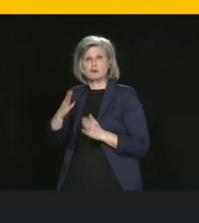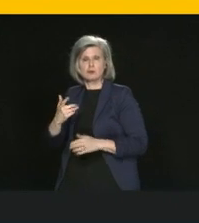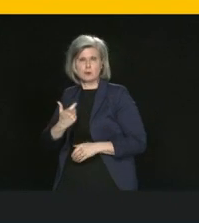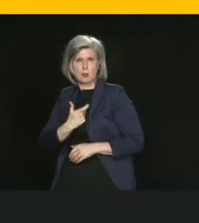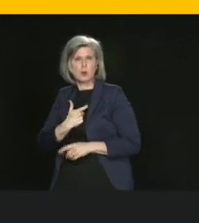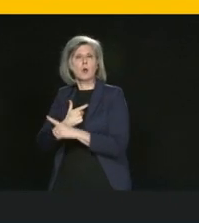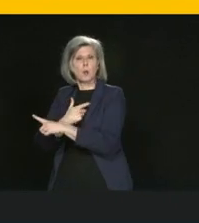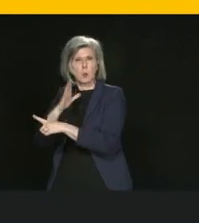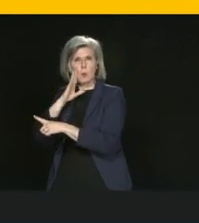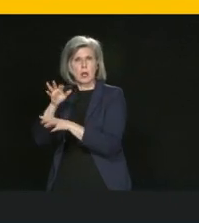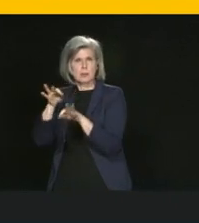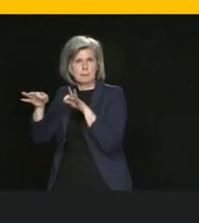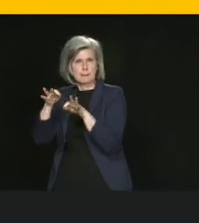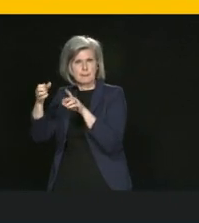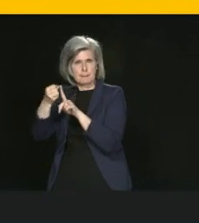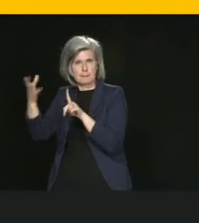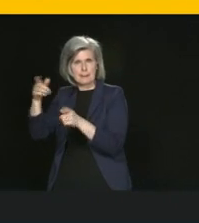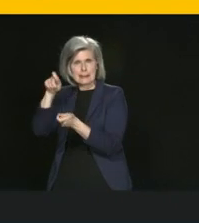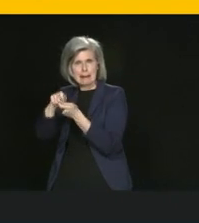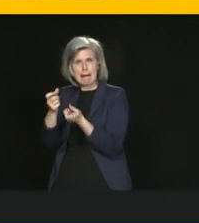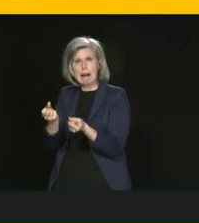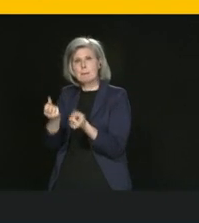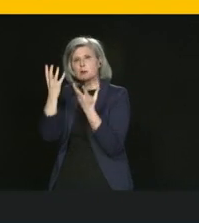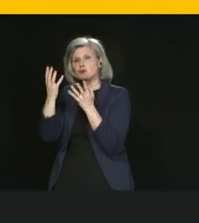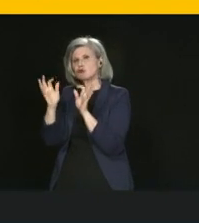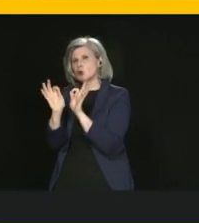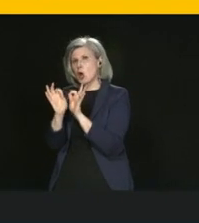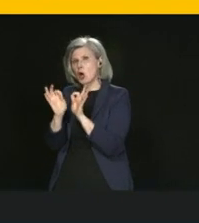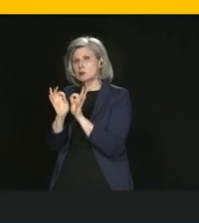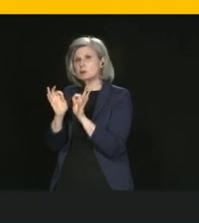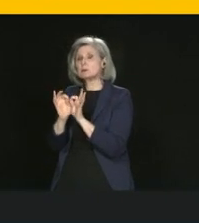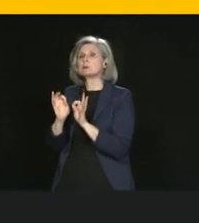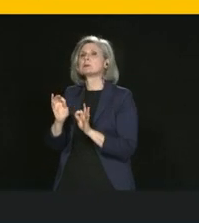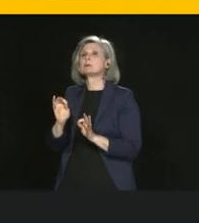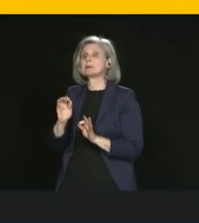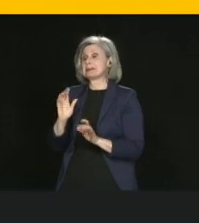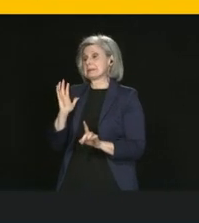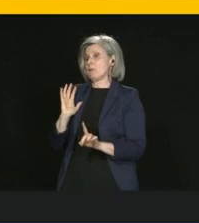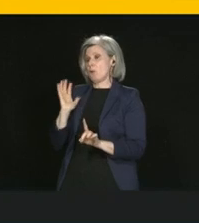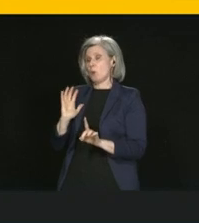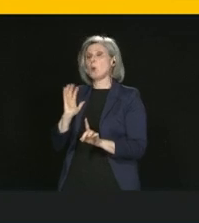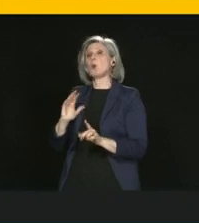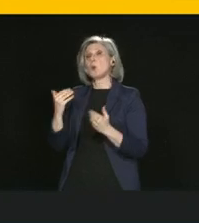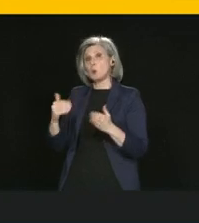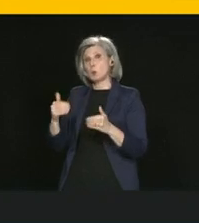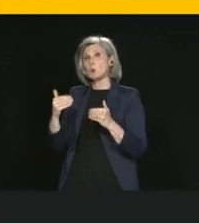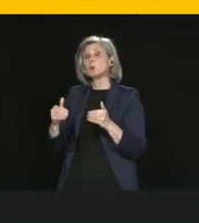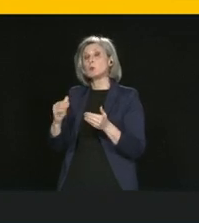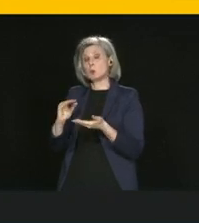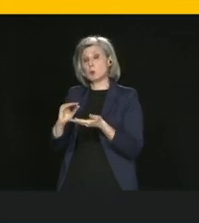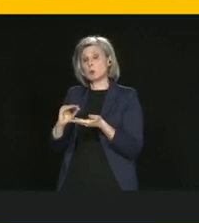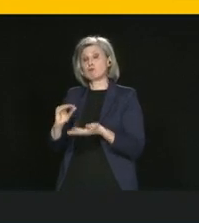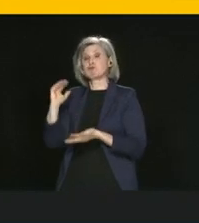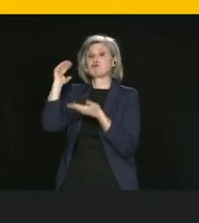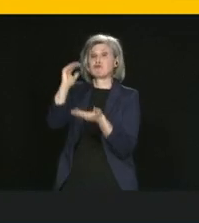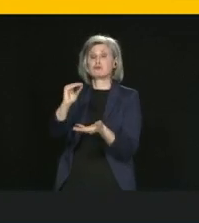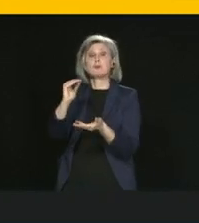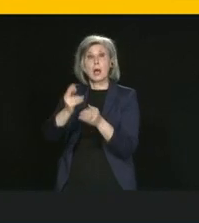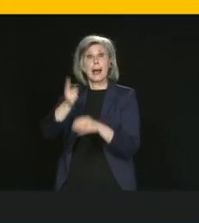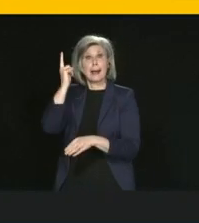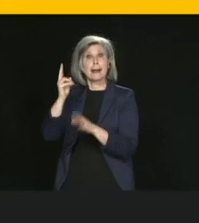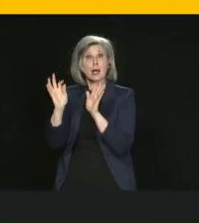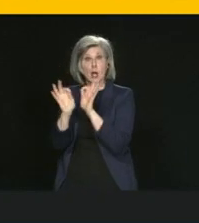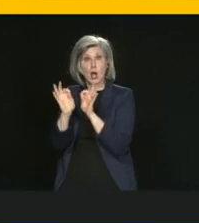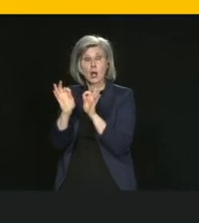Costs were higher at first. We've already seen a significant decrease in the cost of the CERB for good reason. And that's because